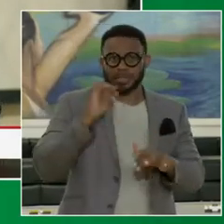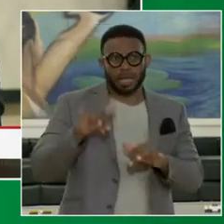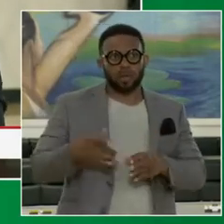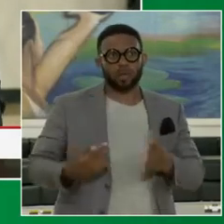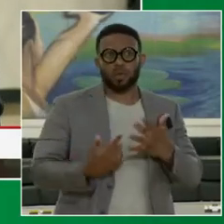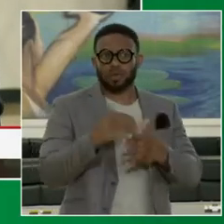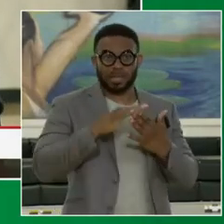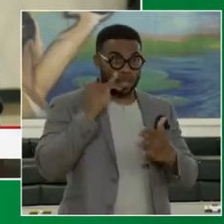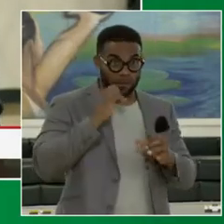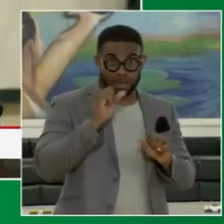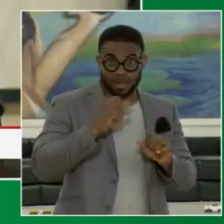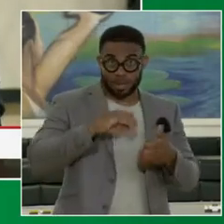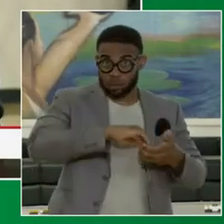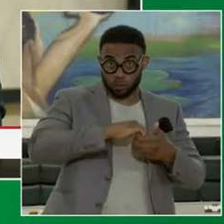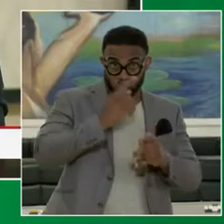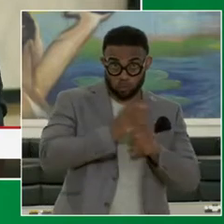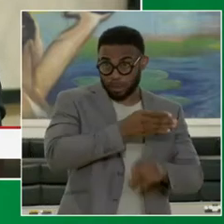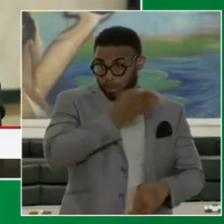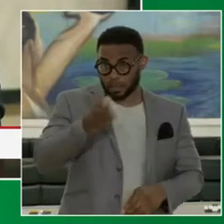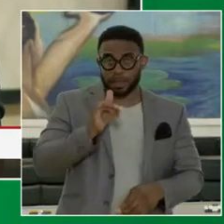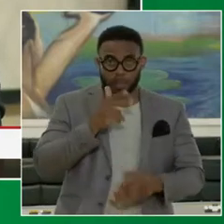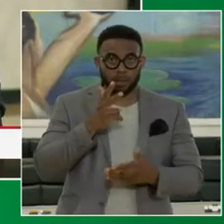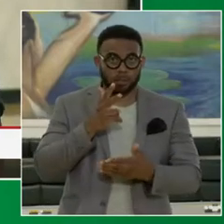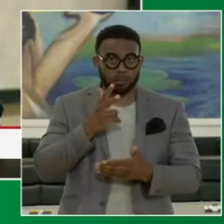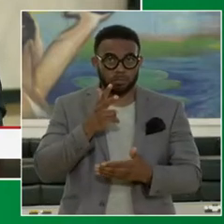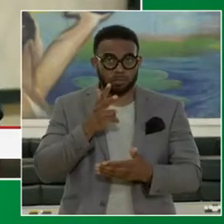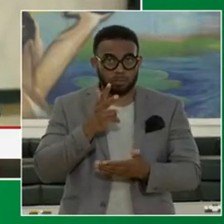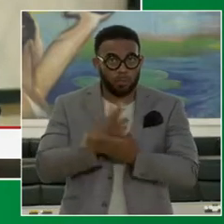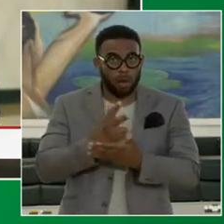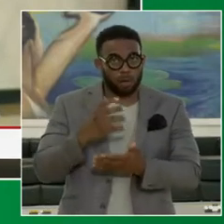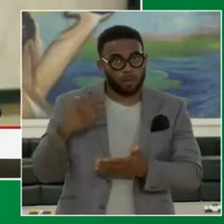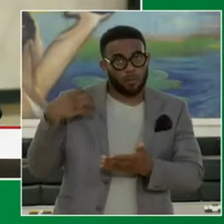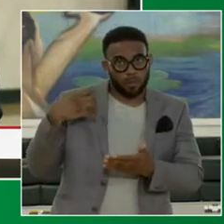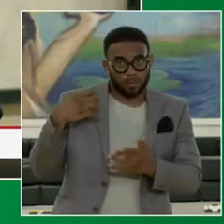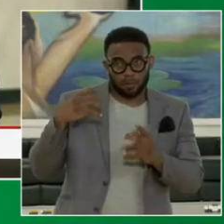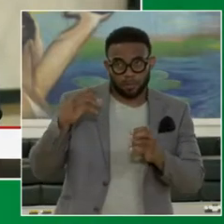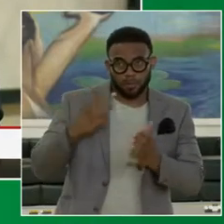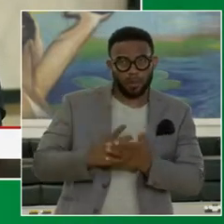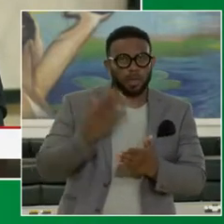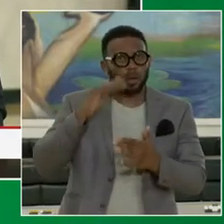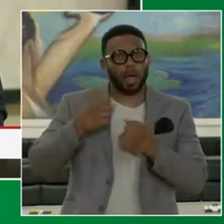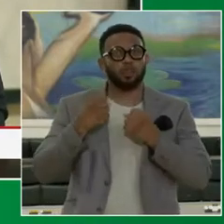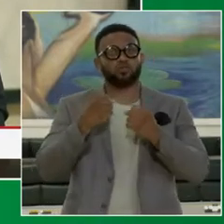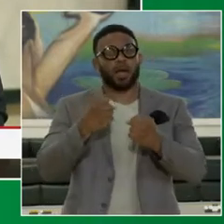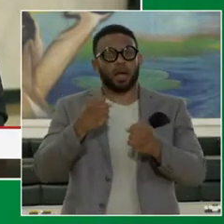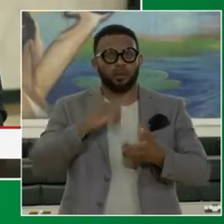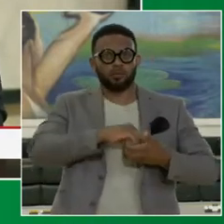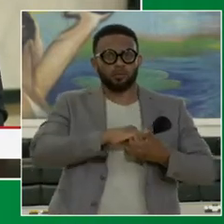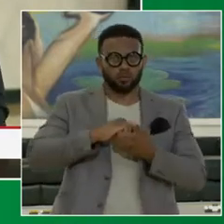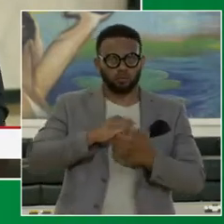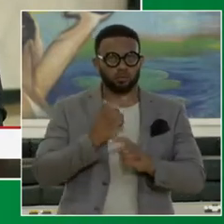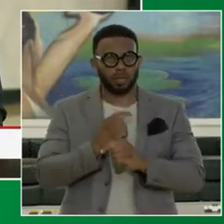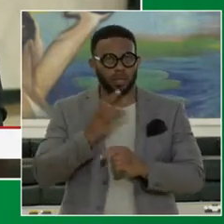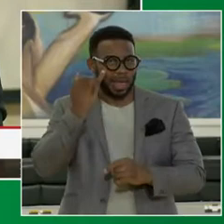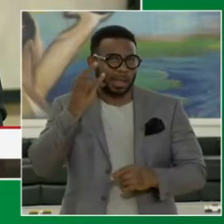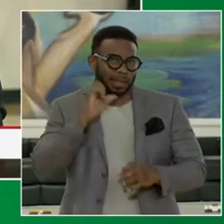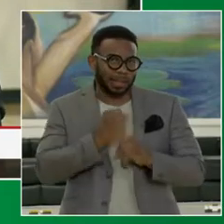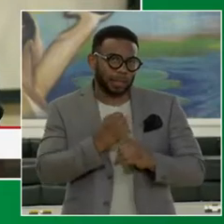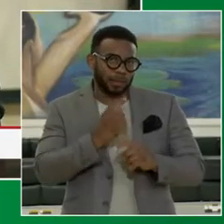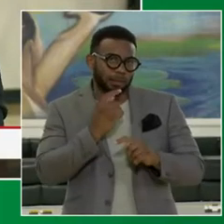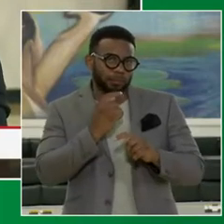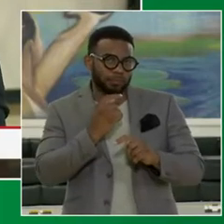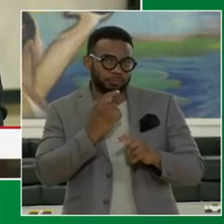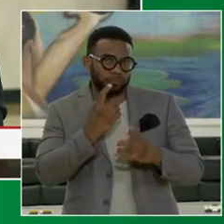we can get a tow truck there, that's actually a parking enforcement official, but it also knows how to drive a tow truck. Got it. So the ideal would be to get a tow truck